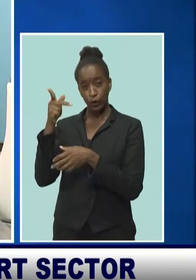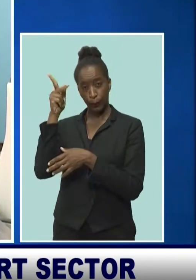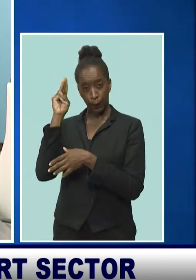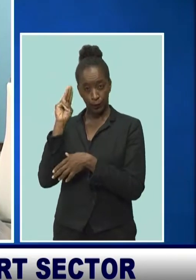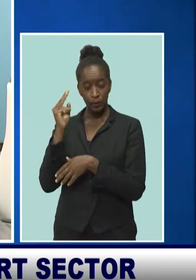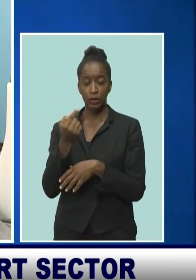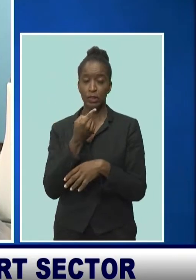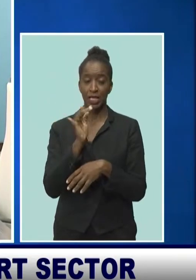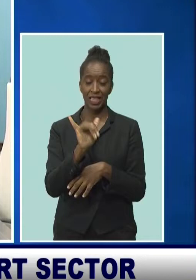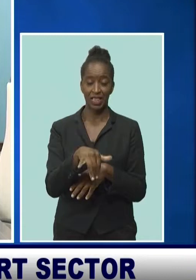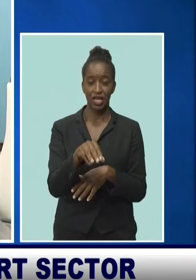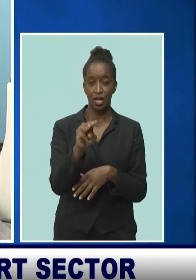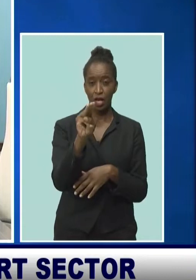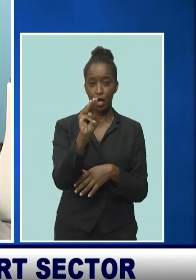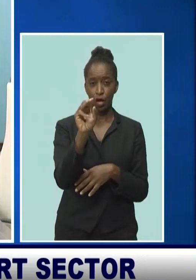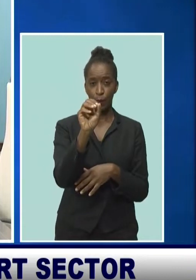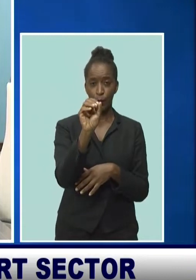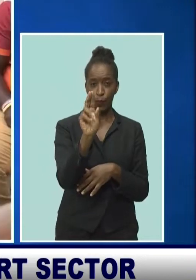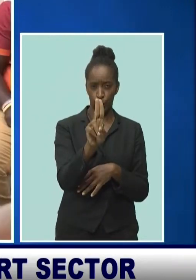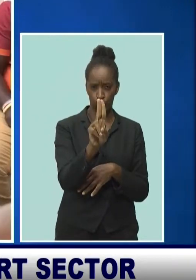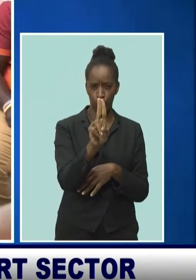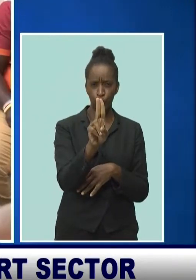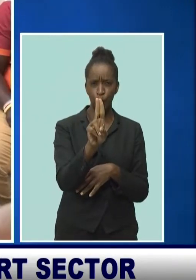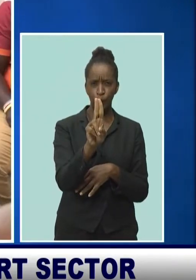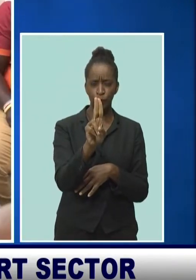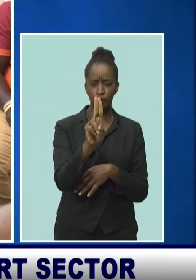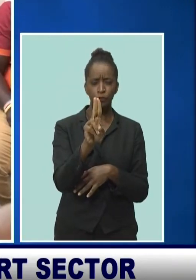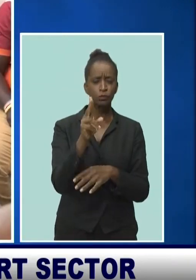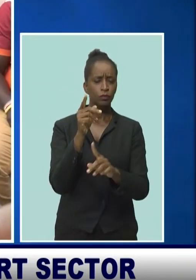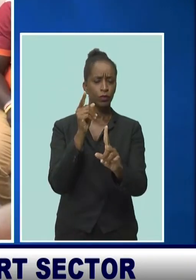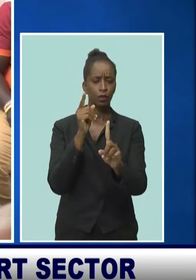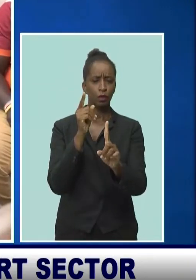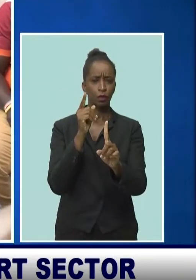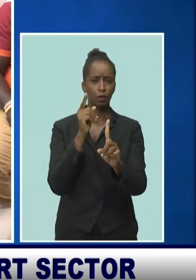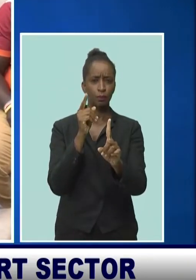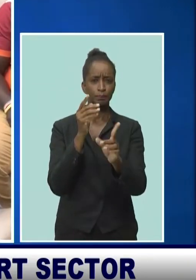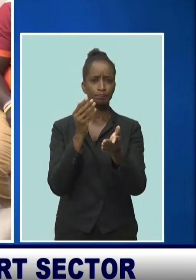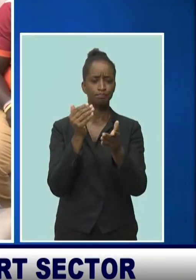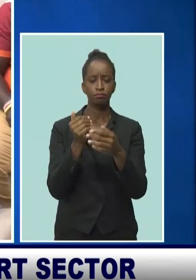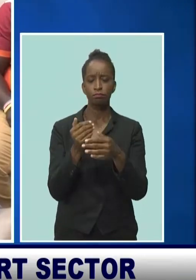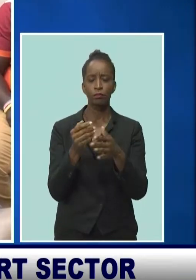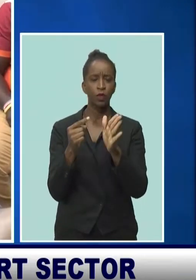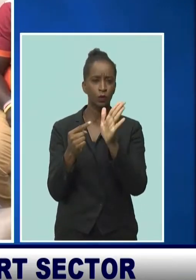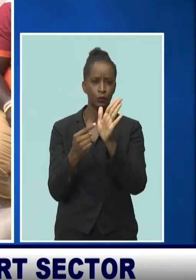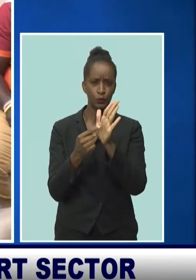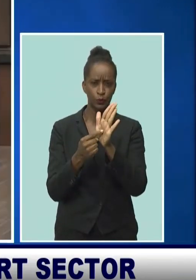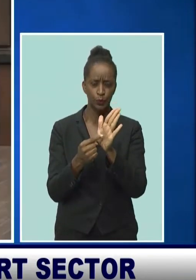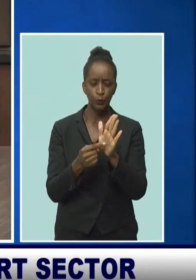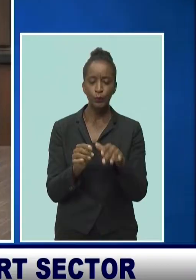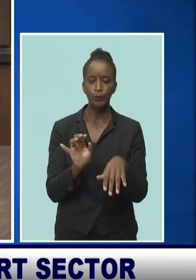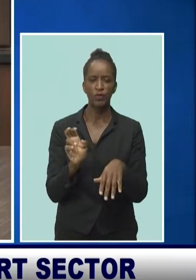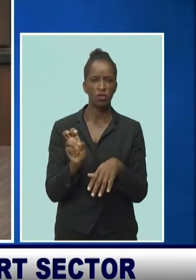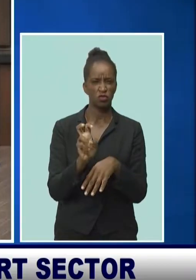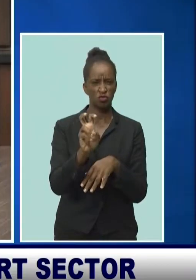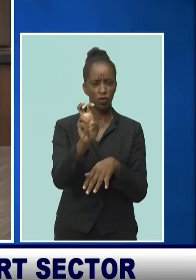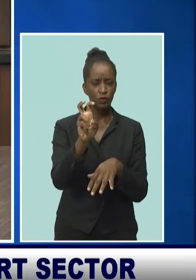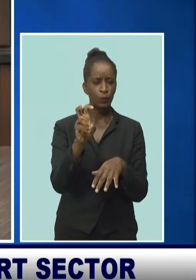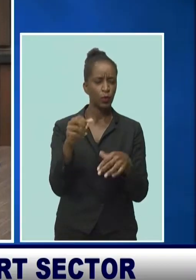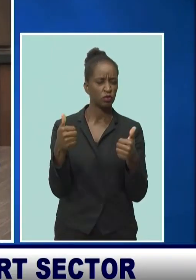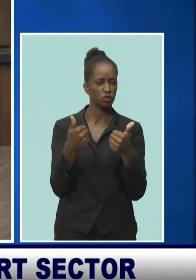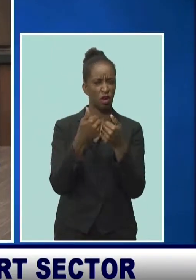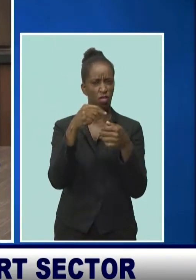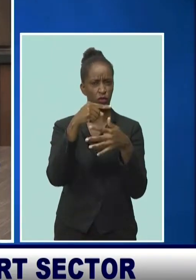MOU identifies how a number of pressing issues within the industry can be addressed collaboratively to chart a way forward for